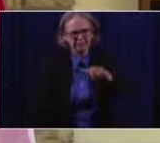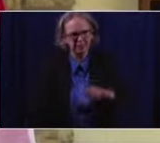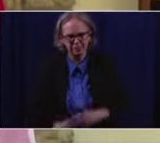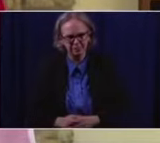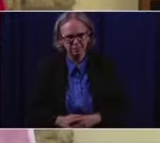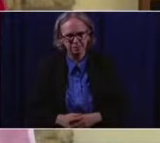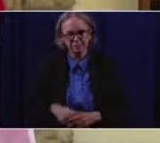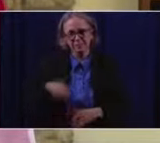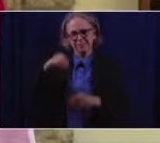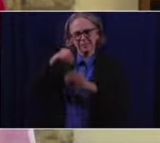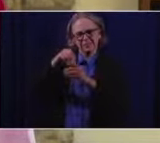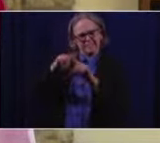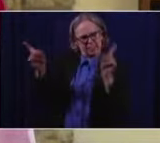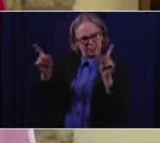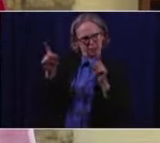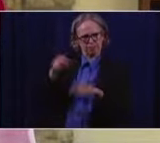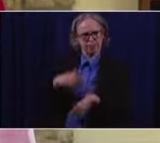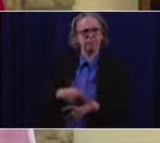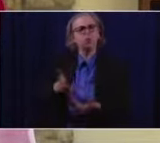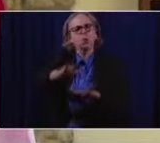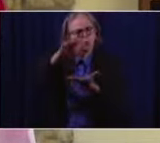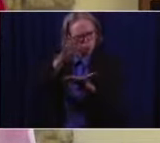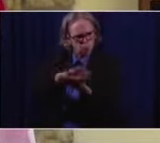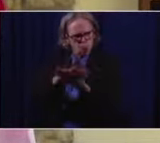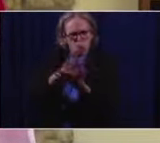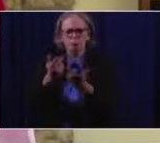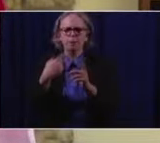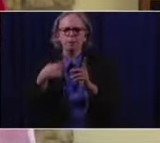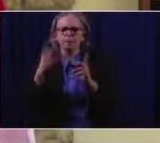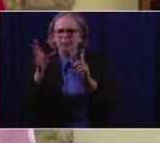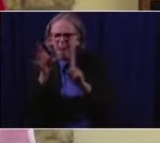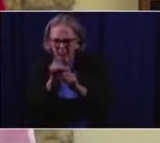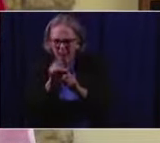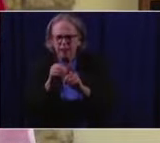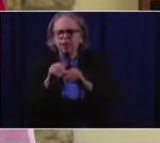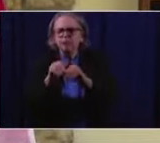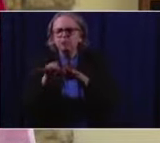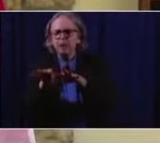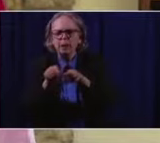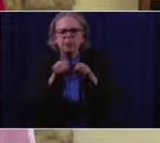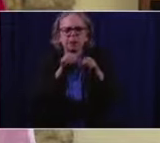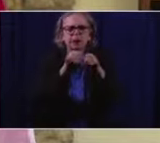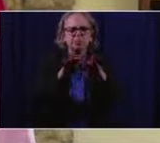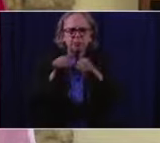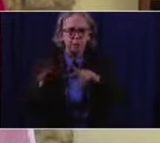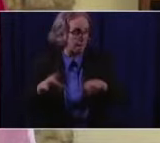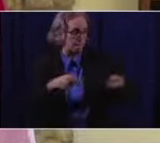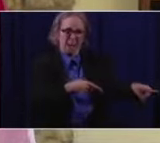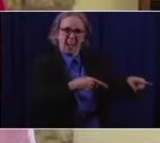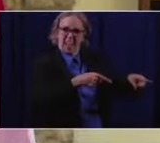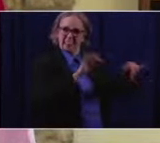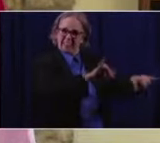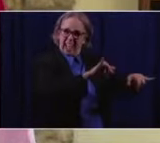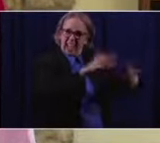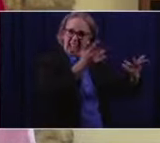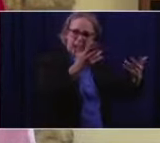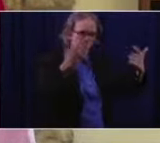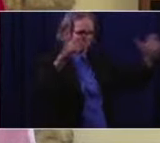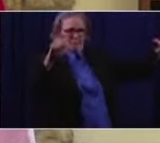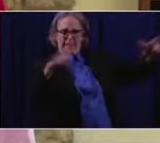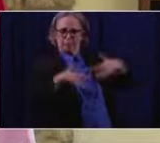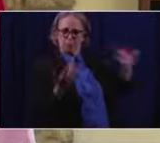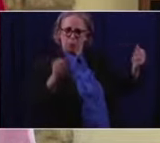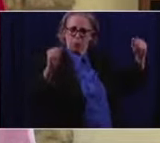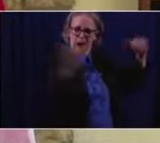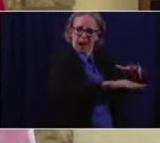some kids who get the virus. But we don't think that by and large, most of these